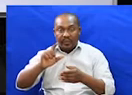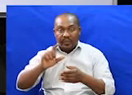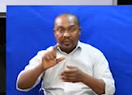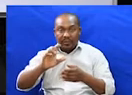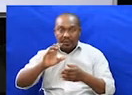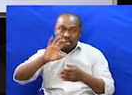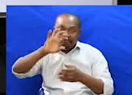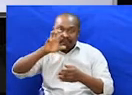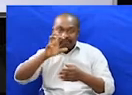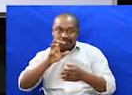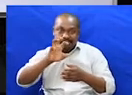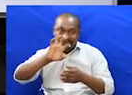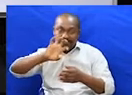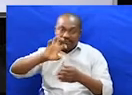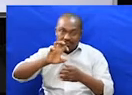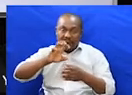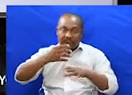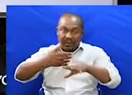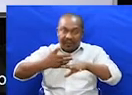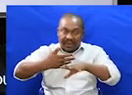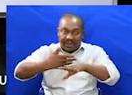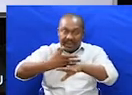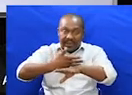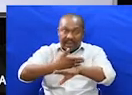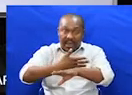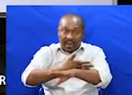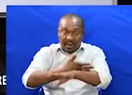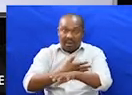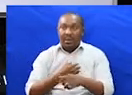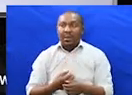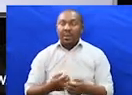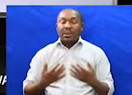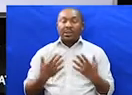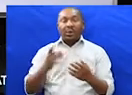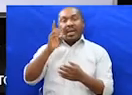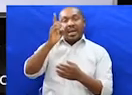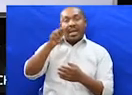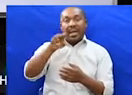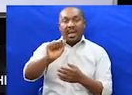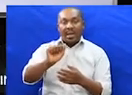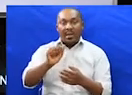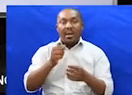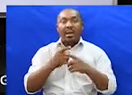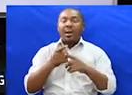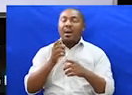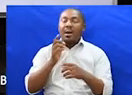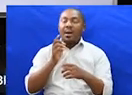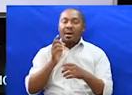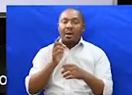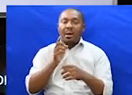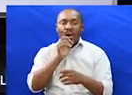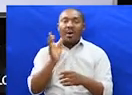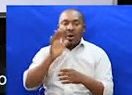cell, and this is the nucleus of a cell. DNA always found only in